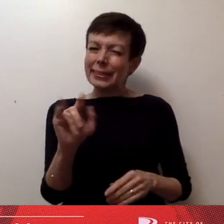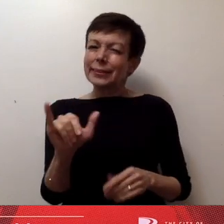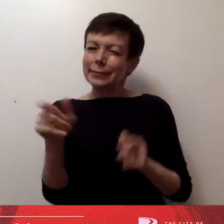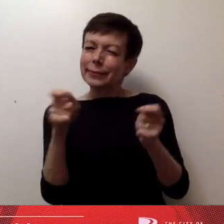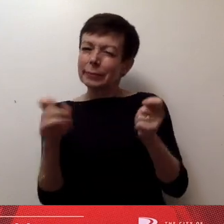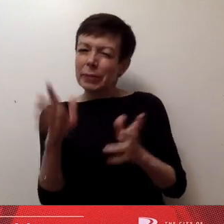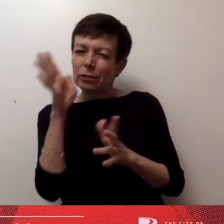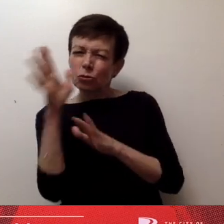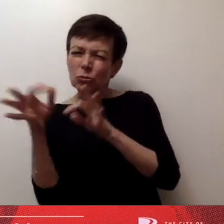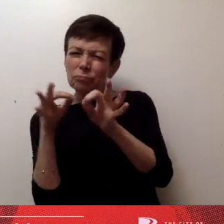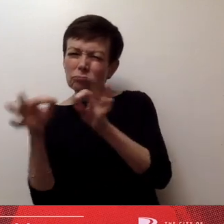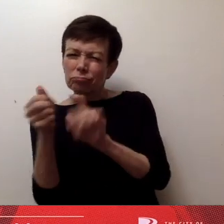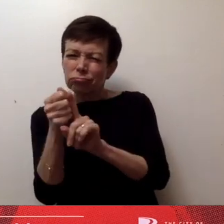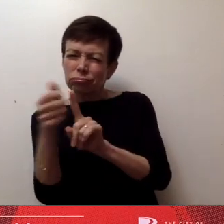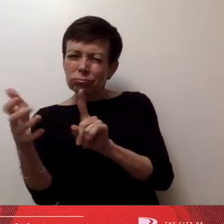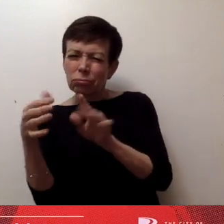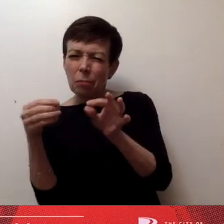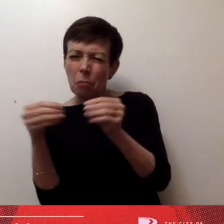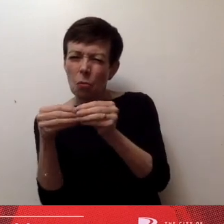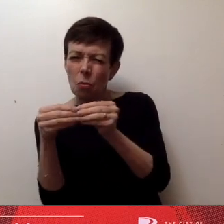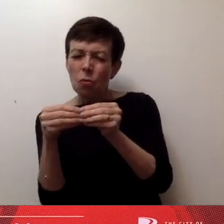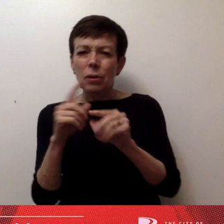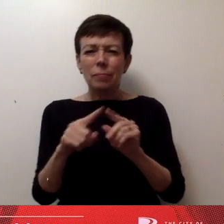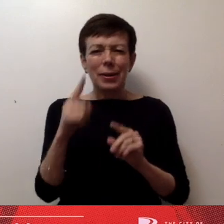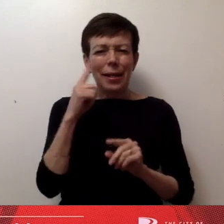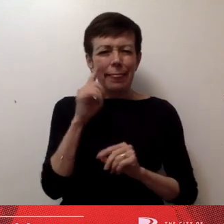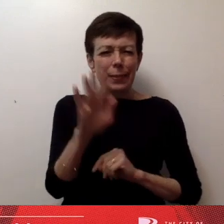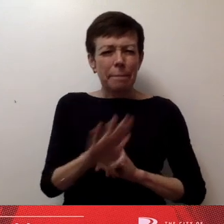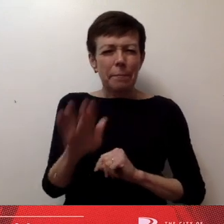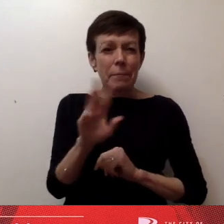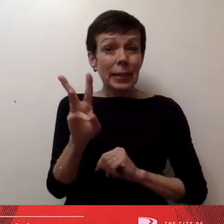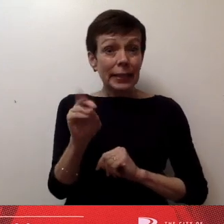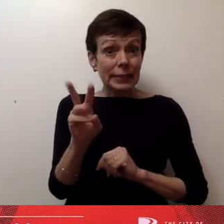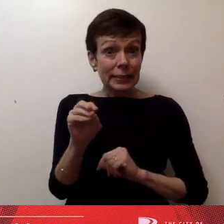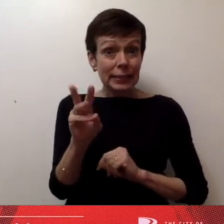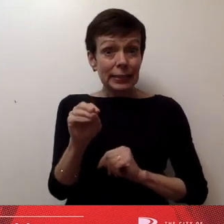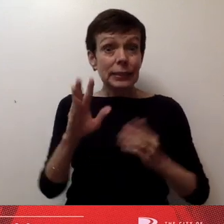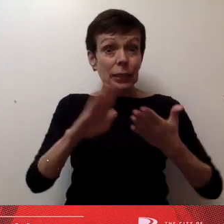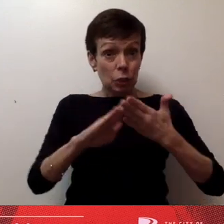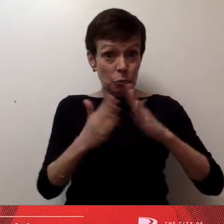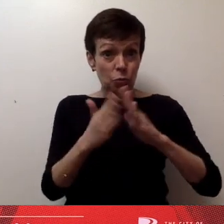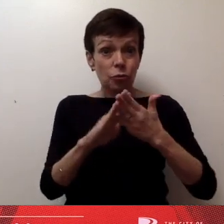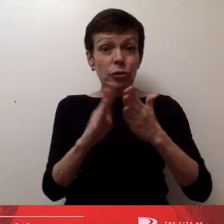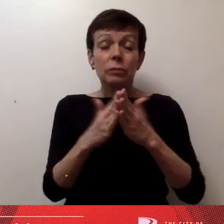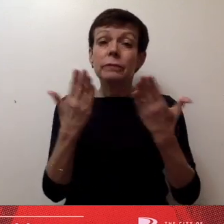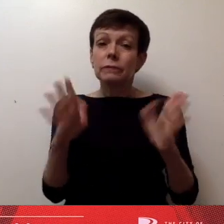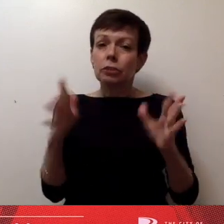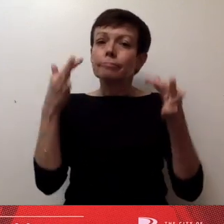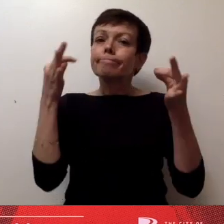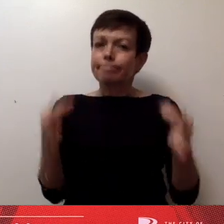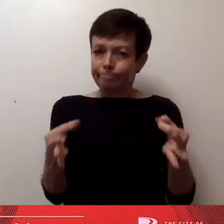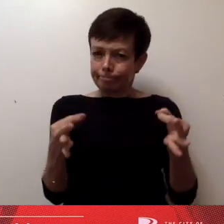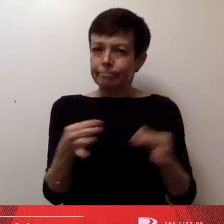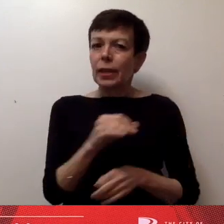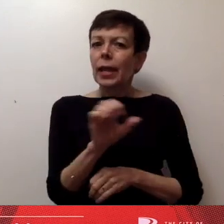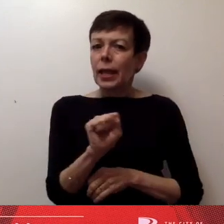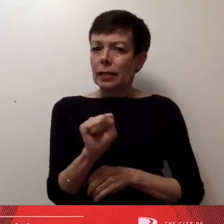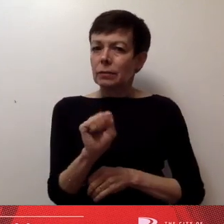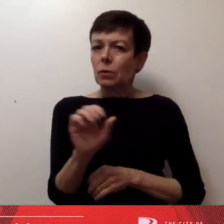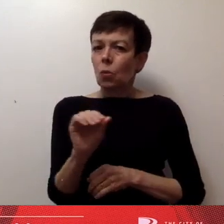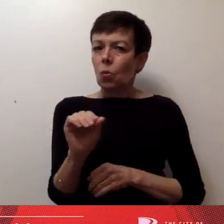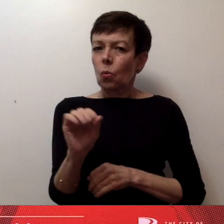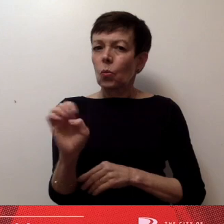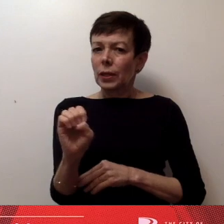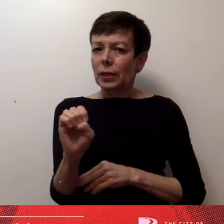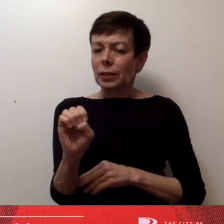this, but I believe that there are approximately 60 other states of local emergency. And usually what we're seeing in the province